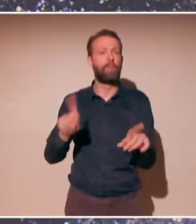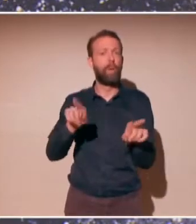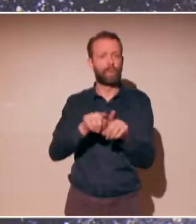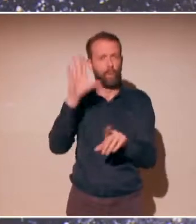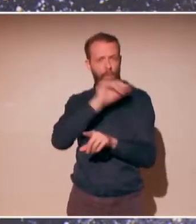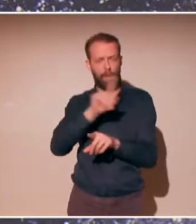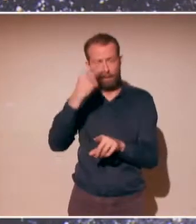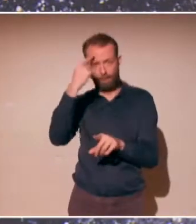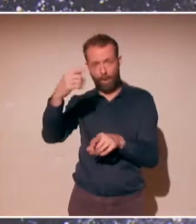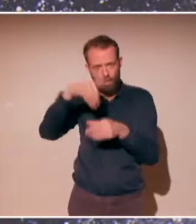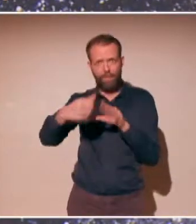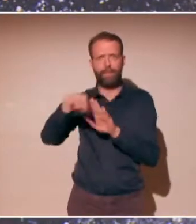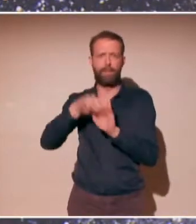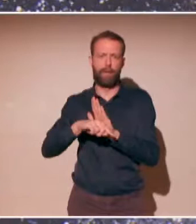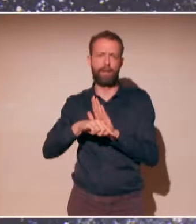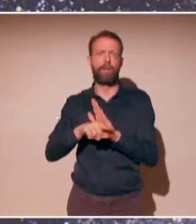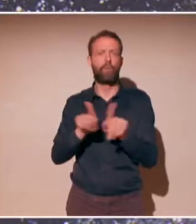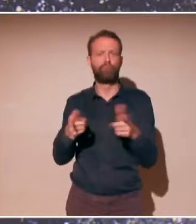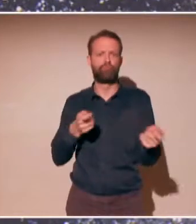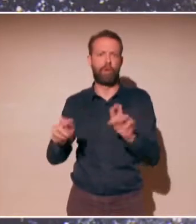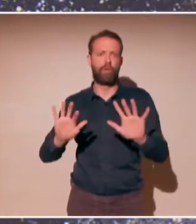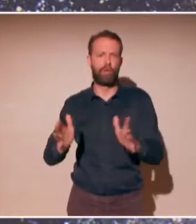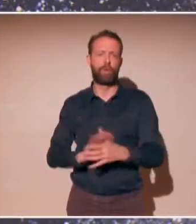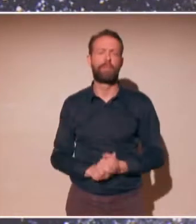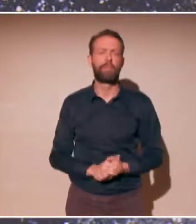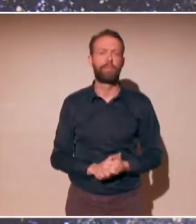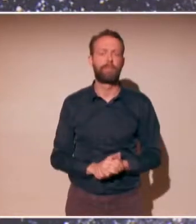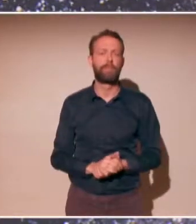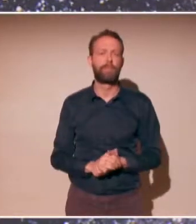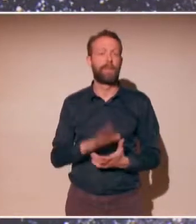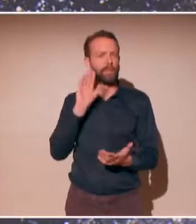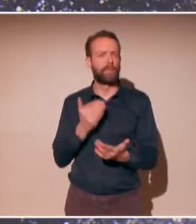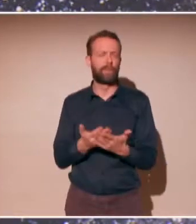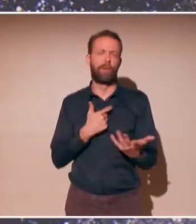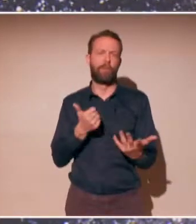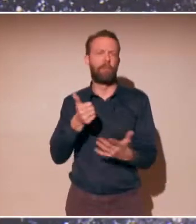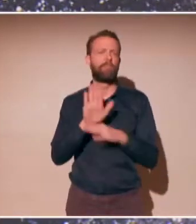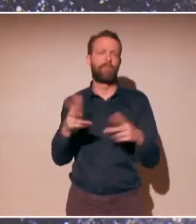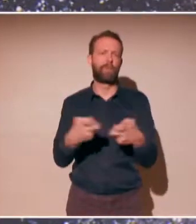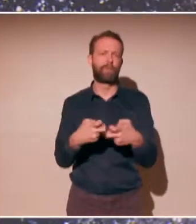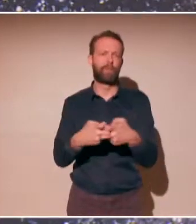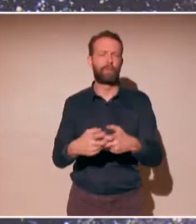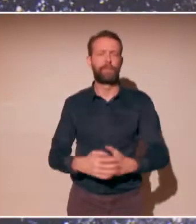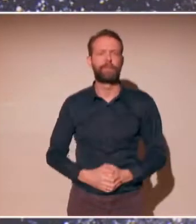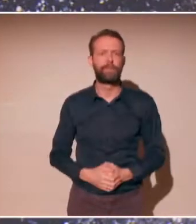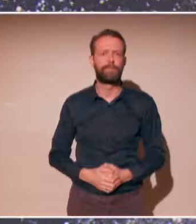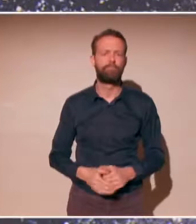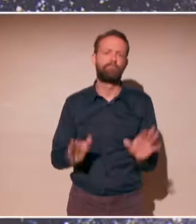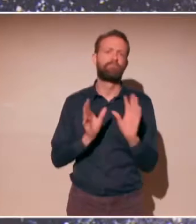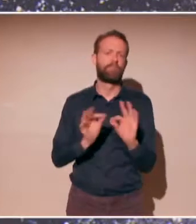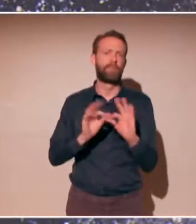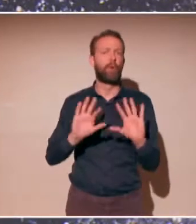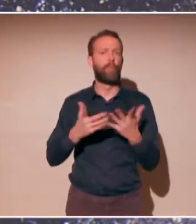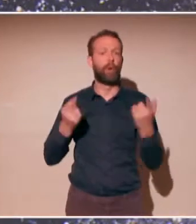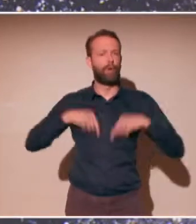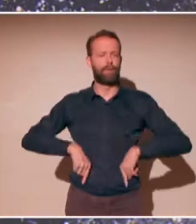support the emergence of these platforms, as well as define the rules and regulations. And here I'd like to take an